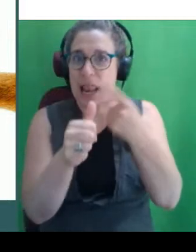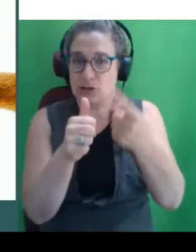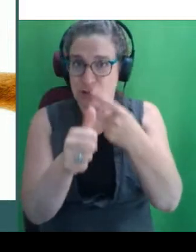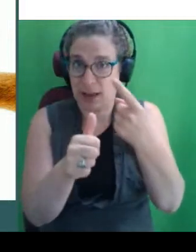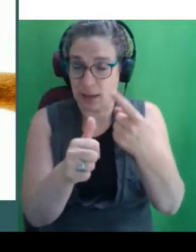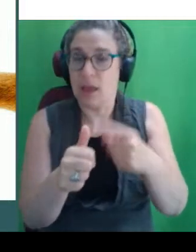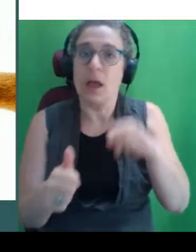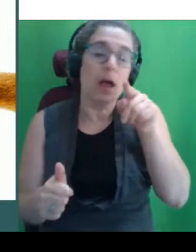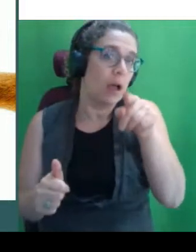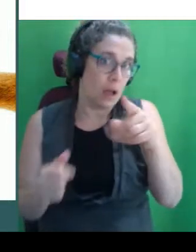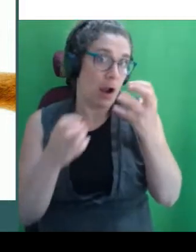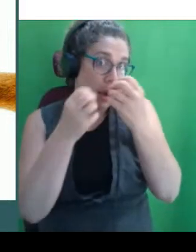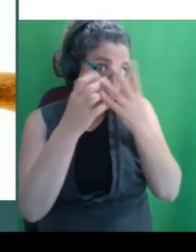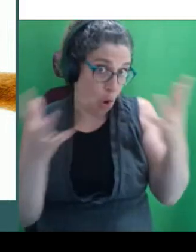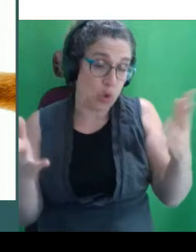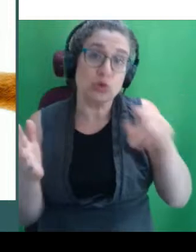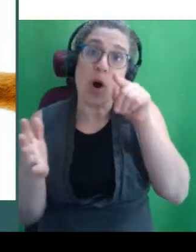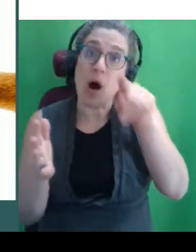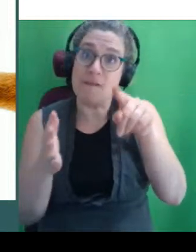very significant